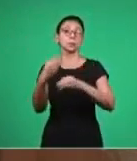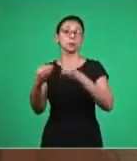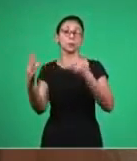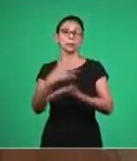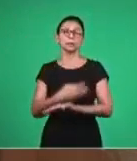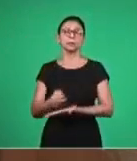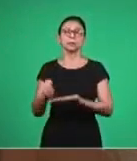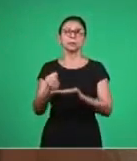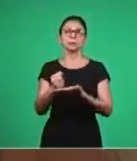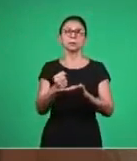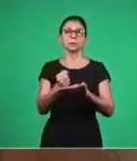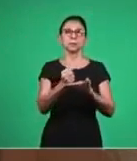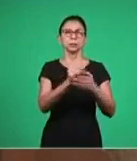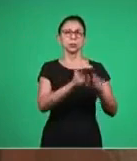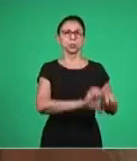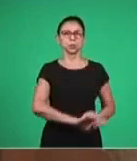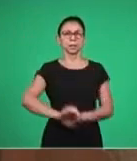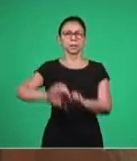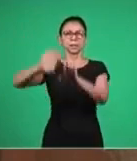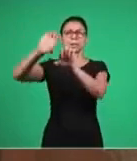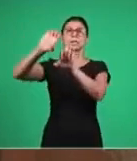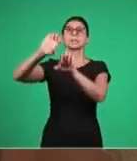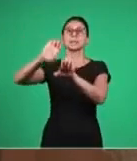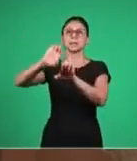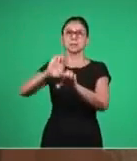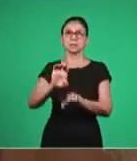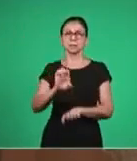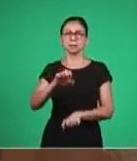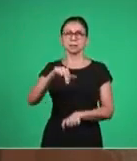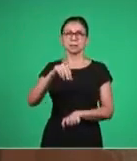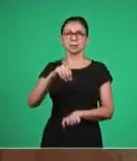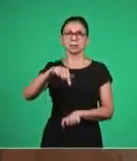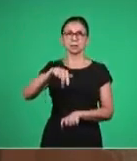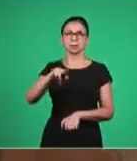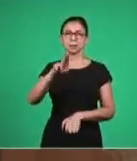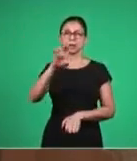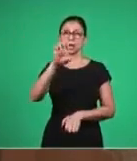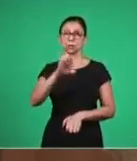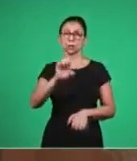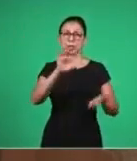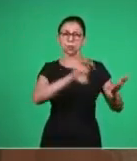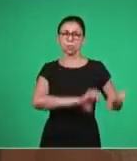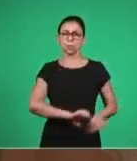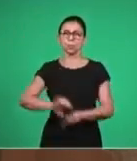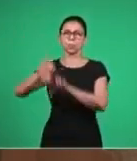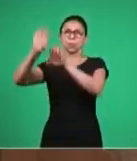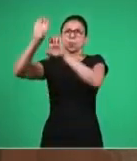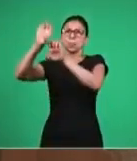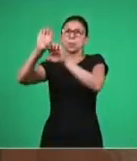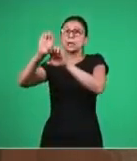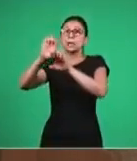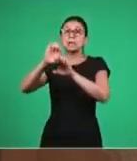presents the rapture. And so, and the Bible says, Enoch, it says that